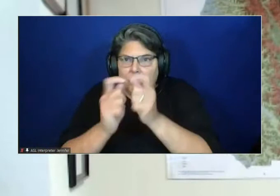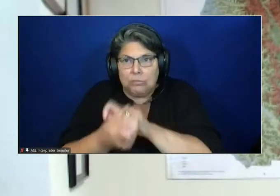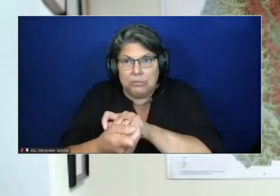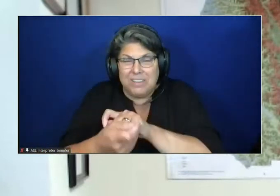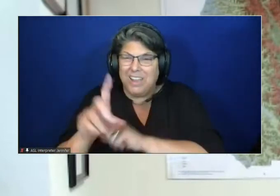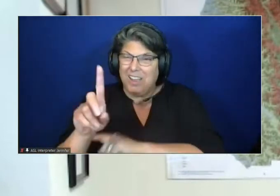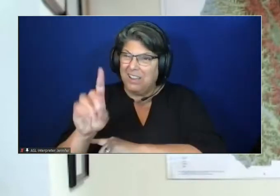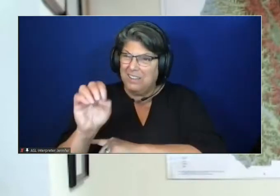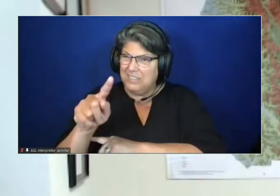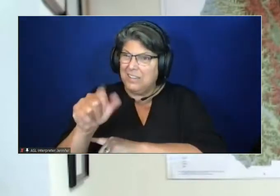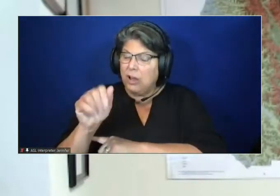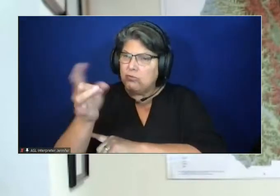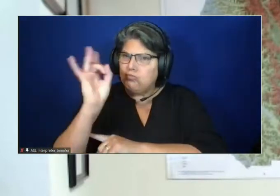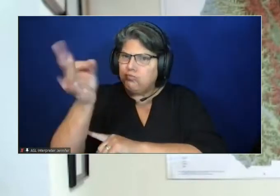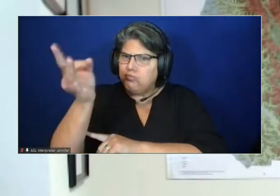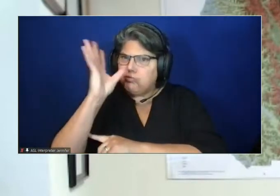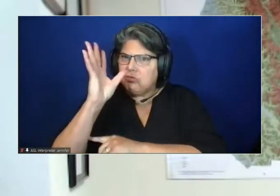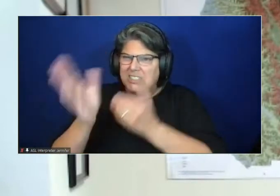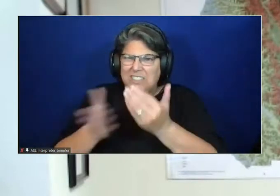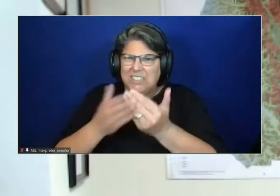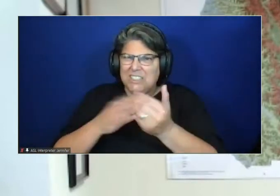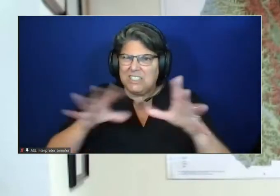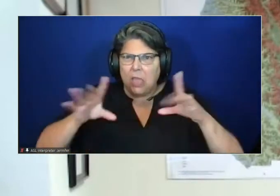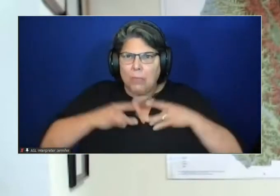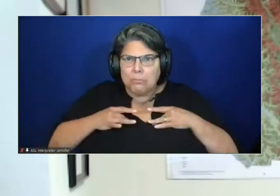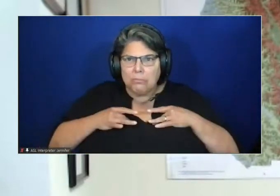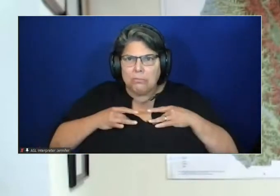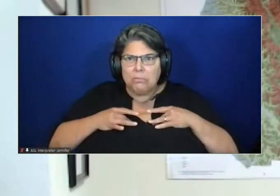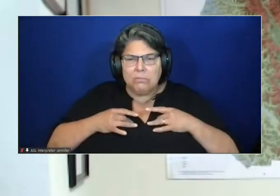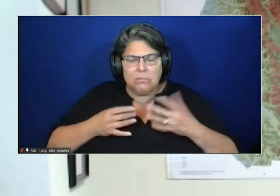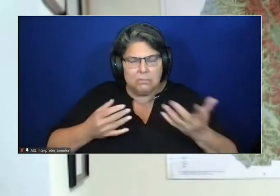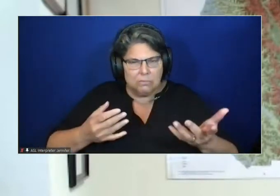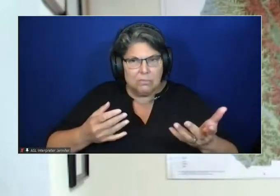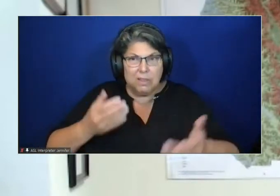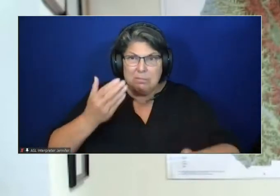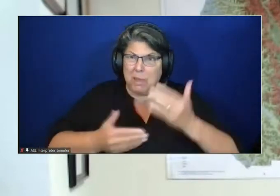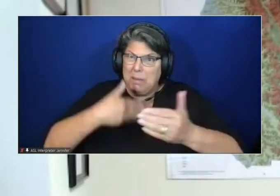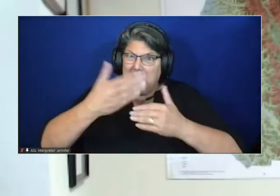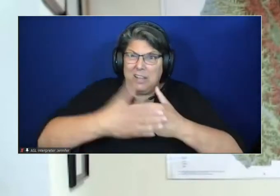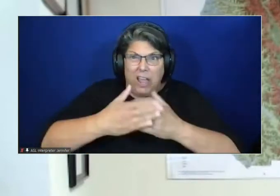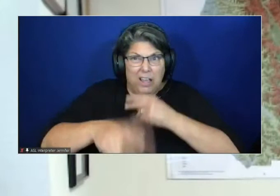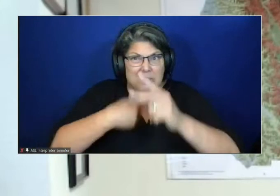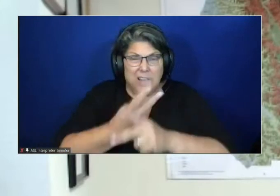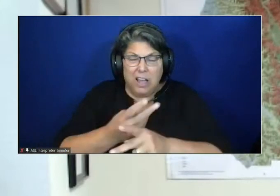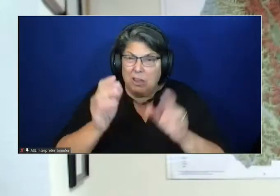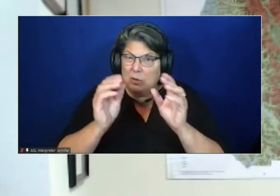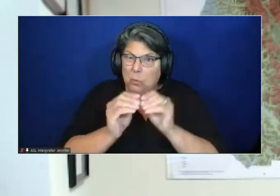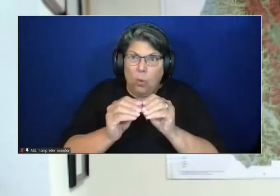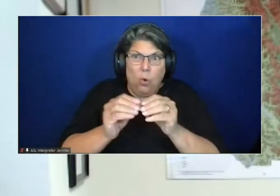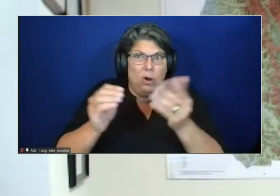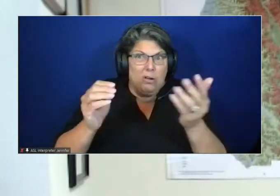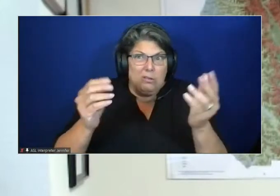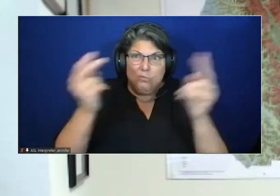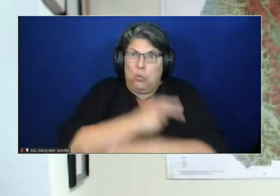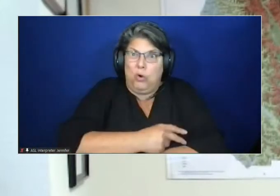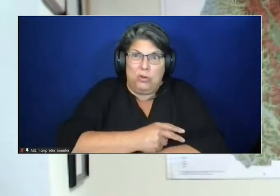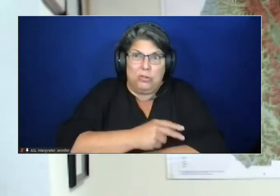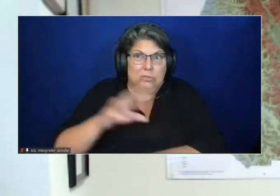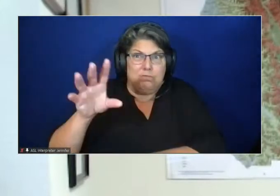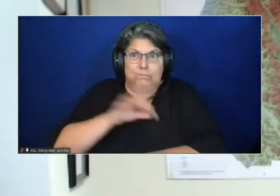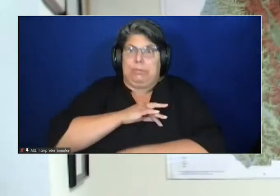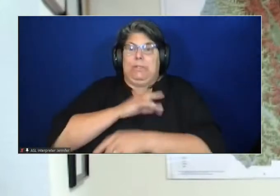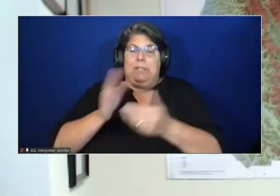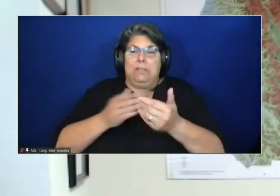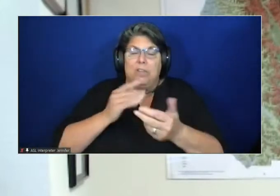contagious. The next variant could be more contagious, or it could also break through the vaccines and put us back to square